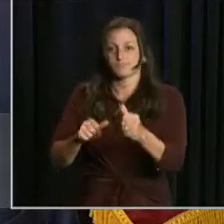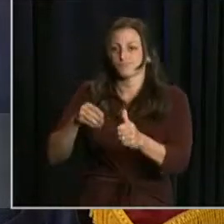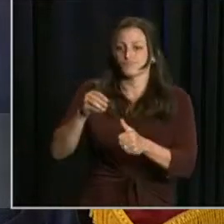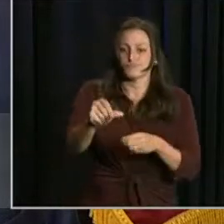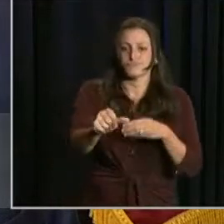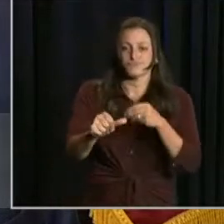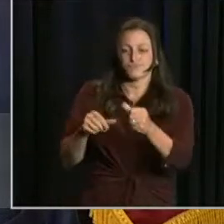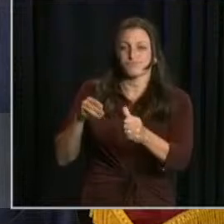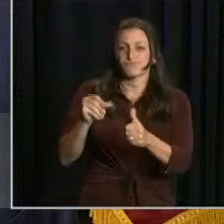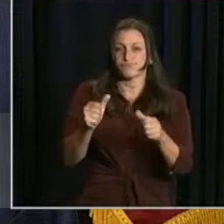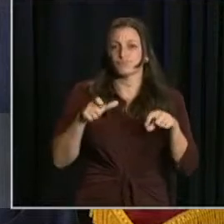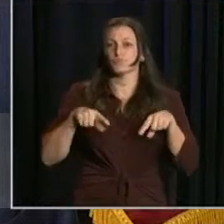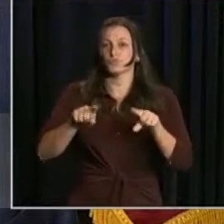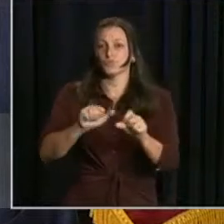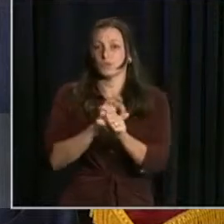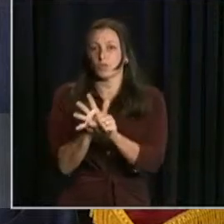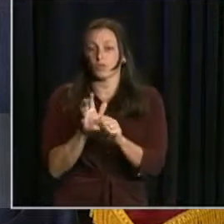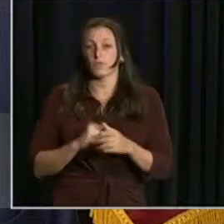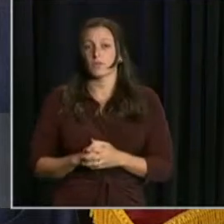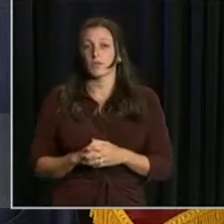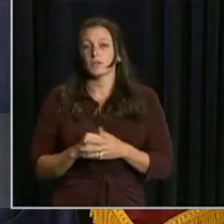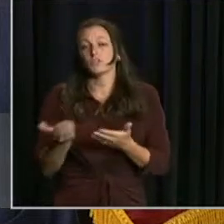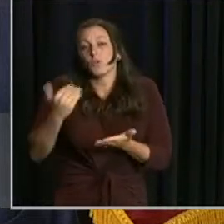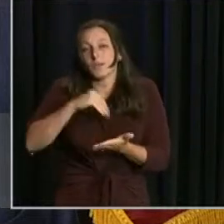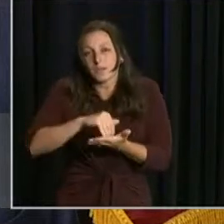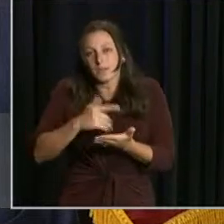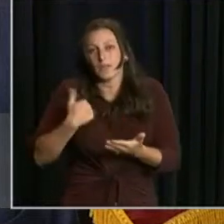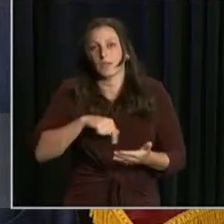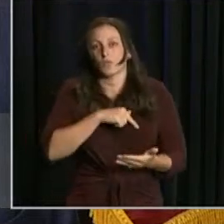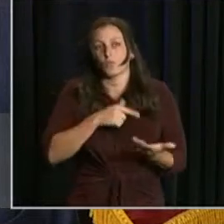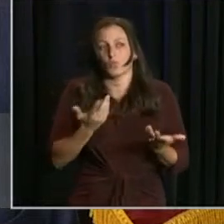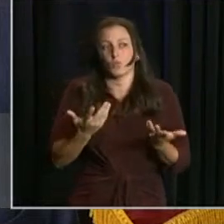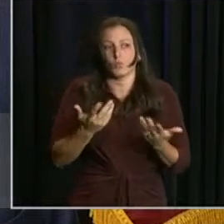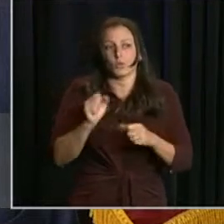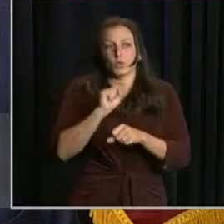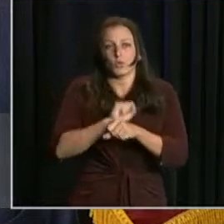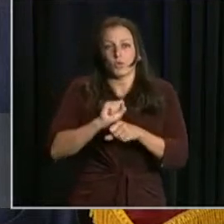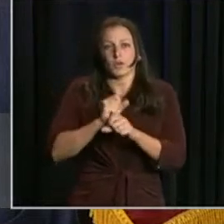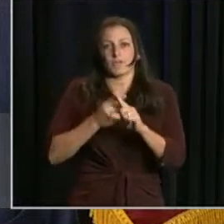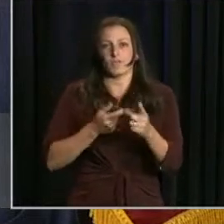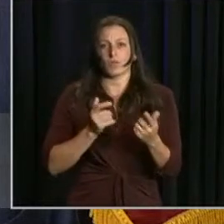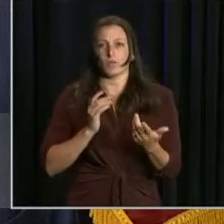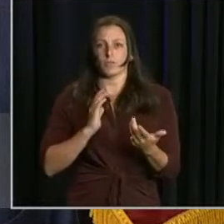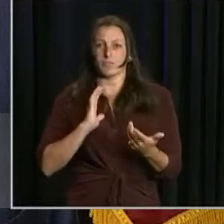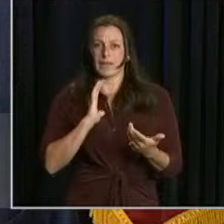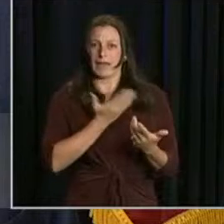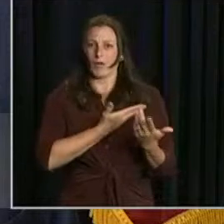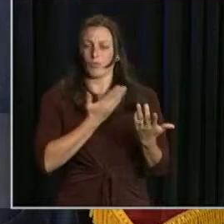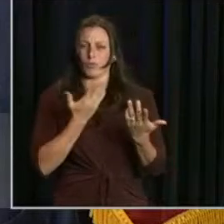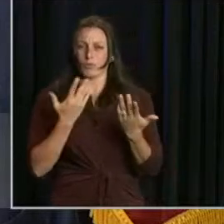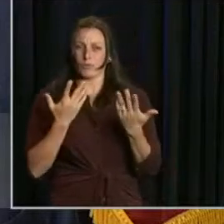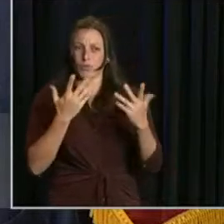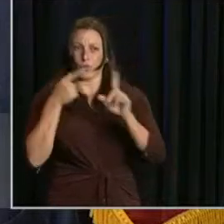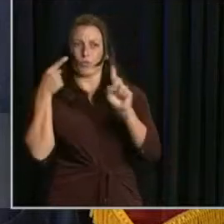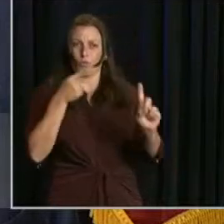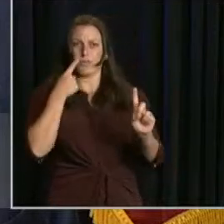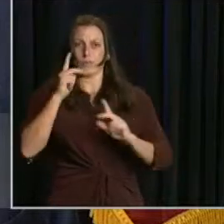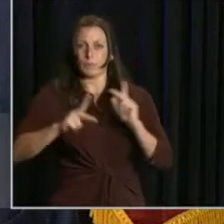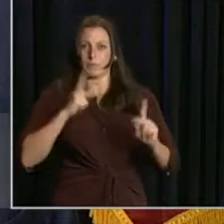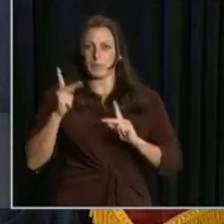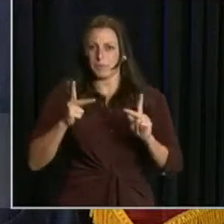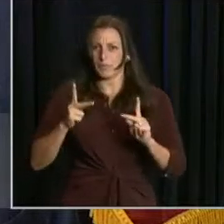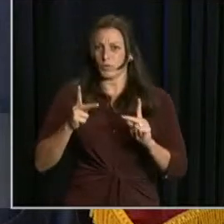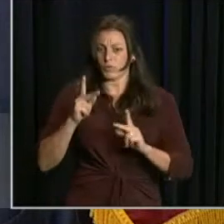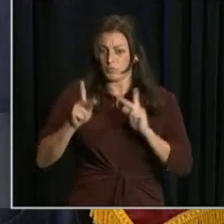pandemic, and our commitment, again, we're working from what are our principles. No one should lose the roof over their